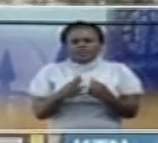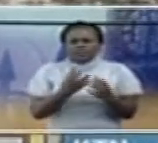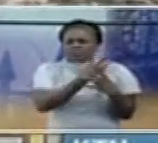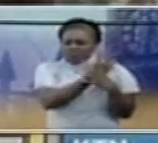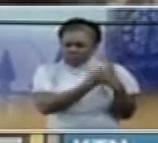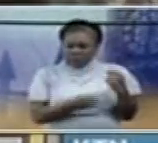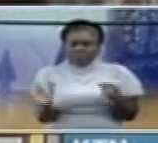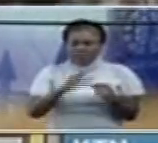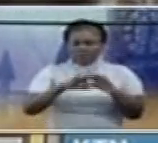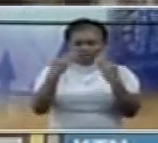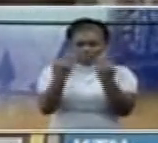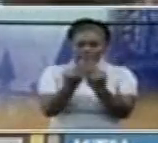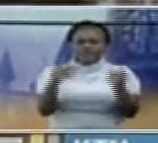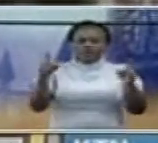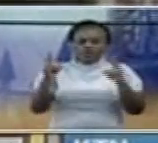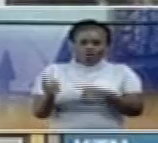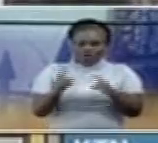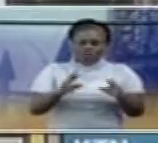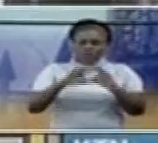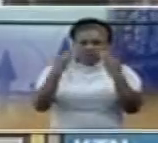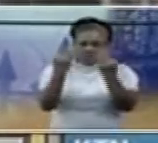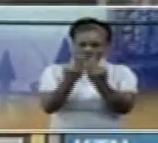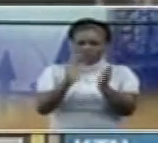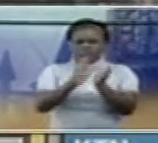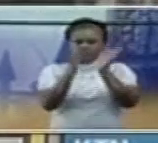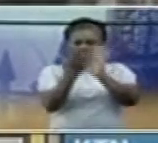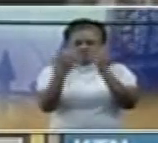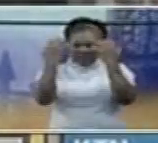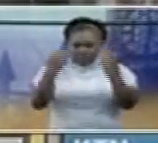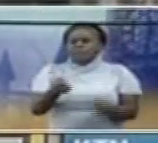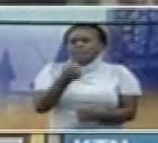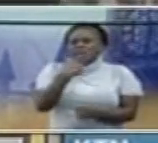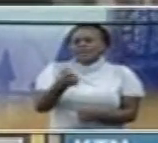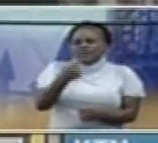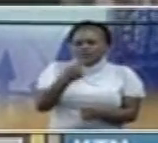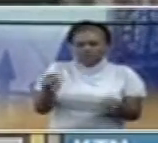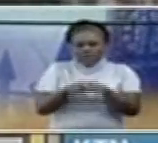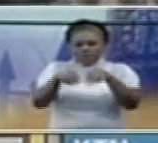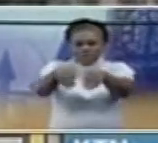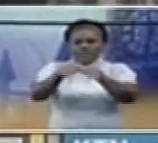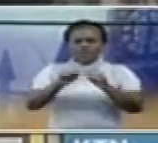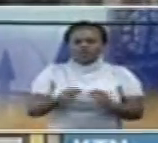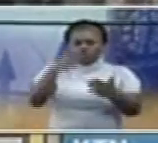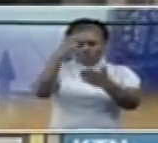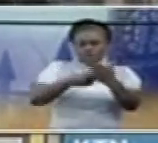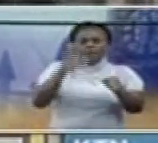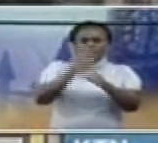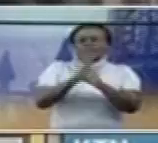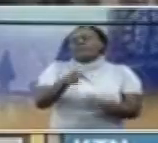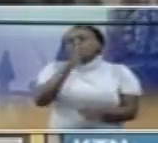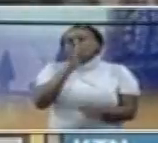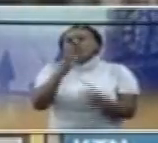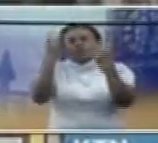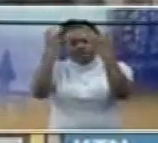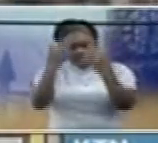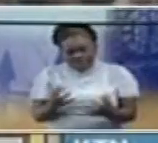their families. Often the families were confronted with great medical and funeral costs. Many ended up borrowing heavily